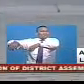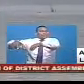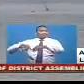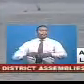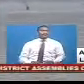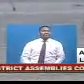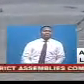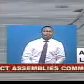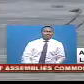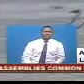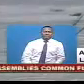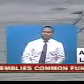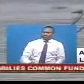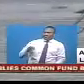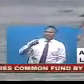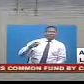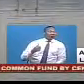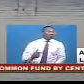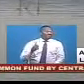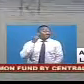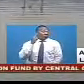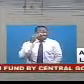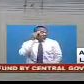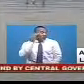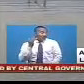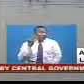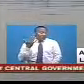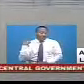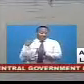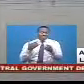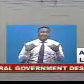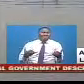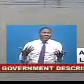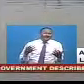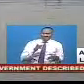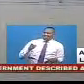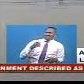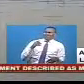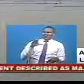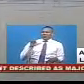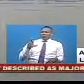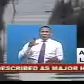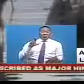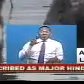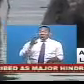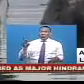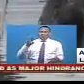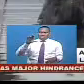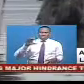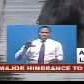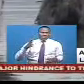December 2012. The owners have refused to do so to date. According to the Water Resources